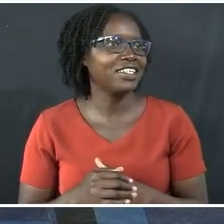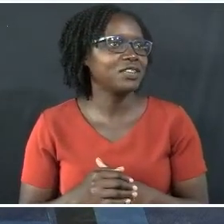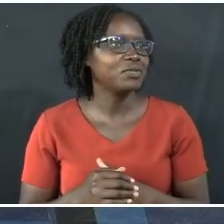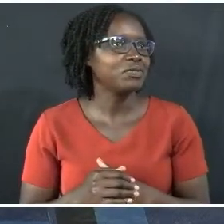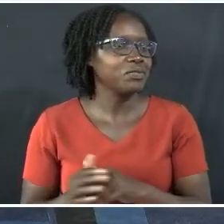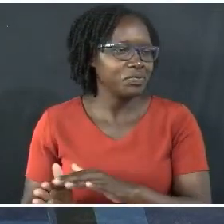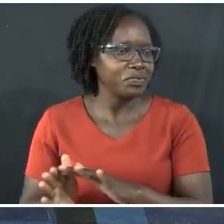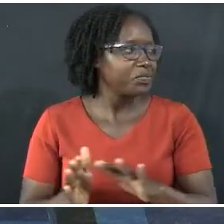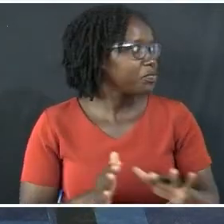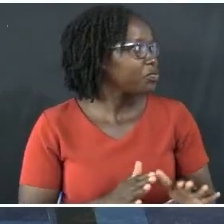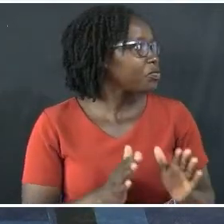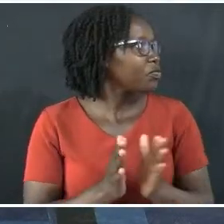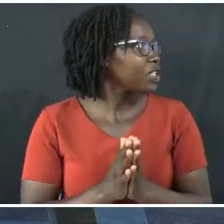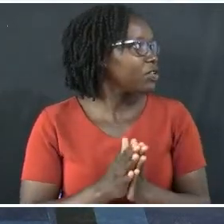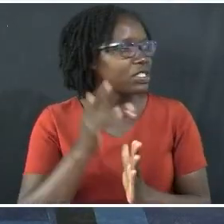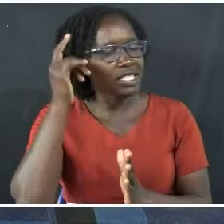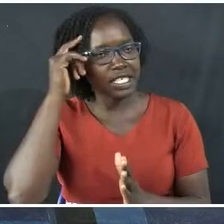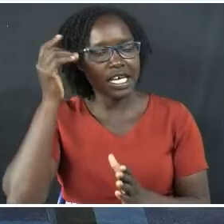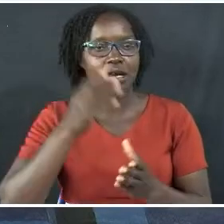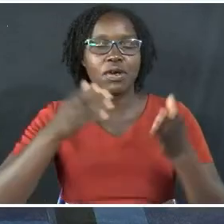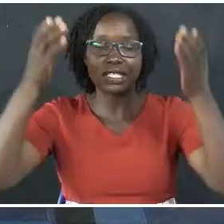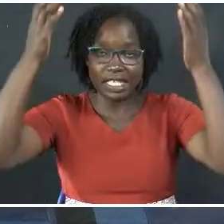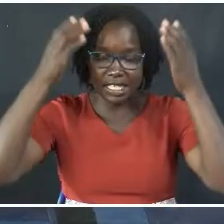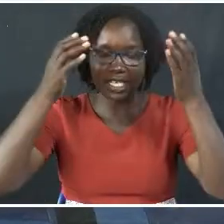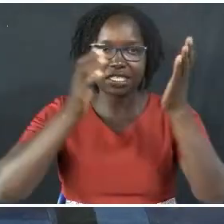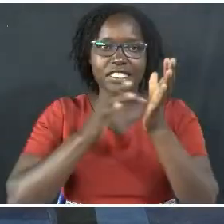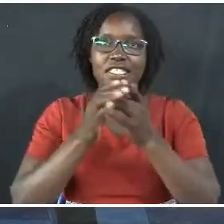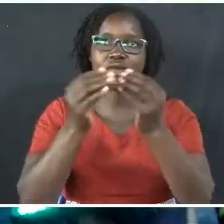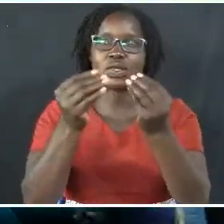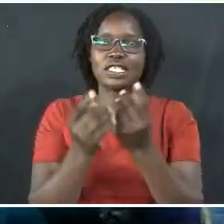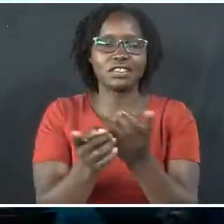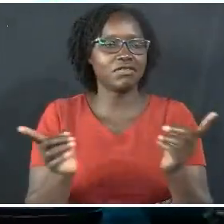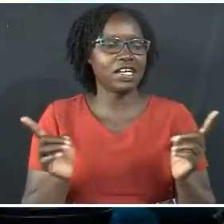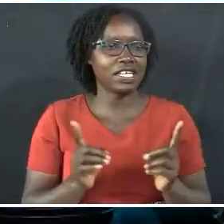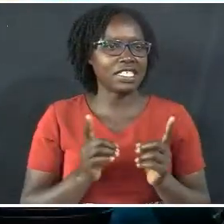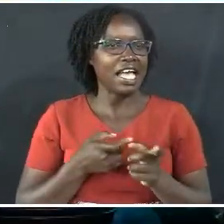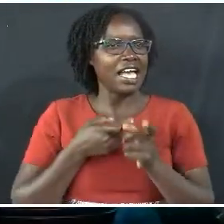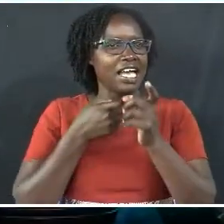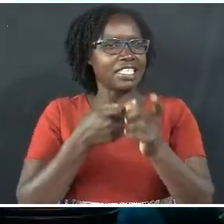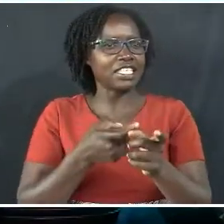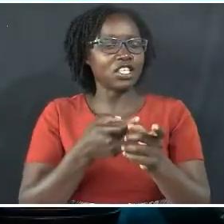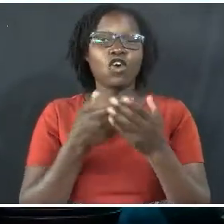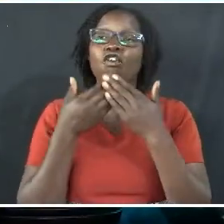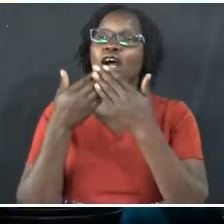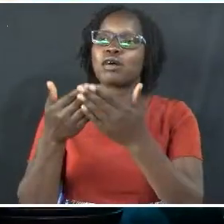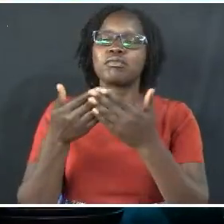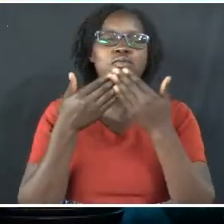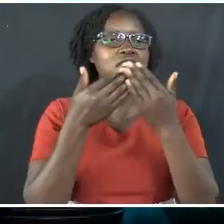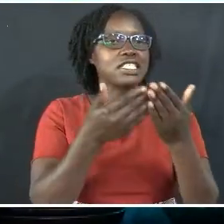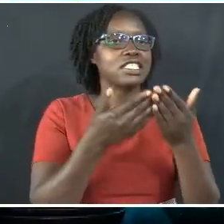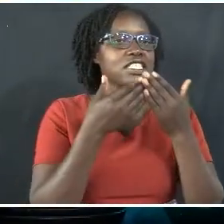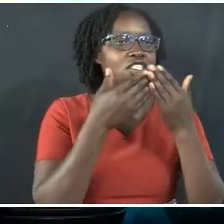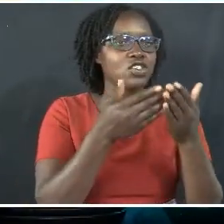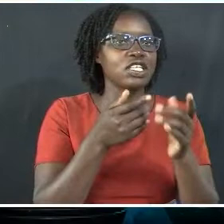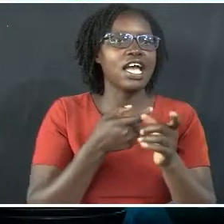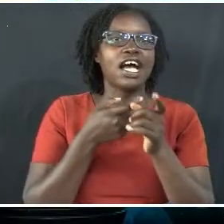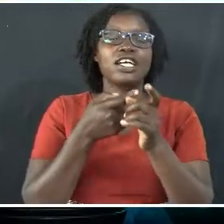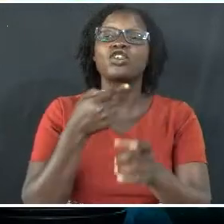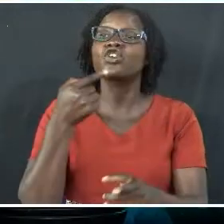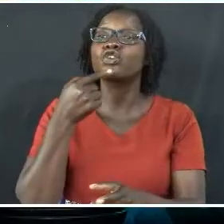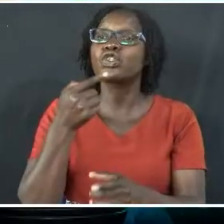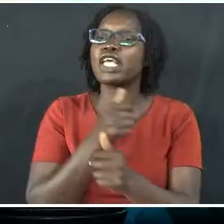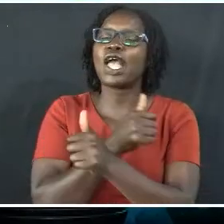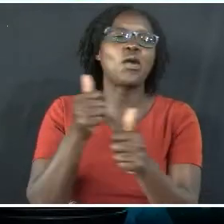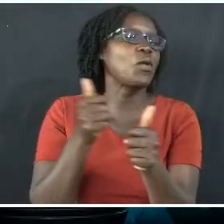Now, I was thinking about the crowns that Jesus will give us. A token of appreciation. A token to say,